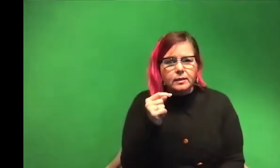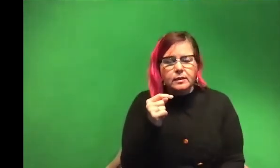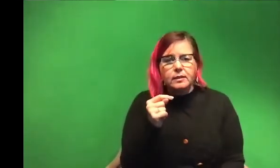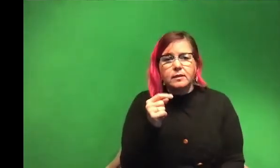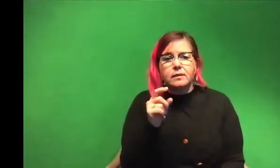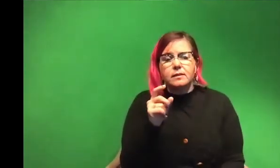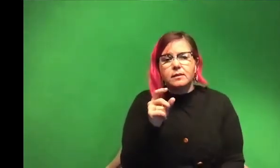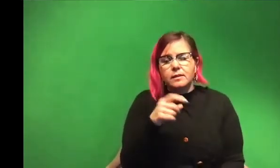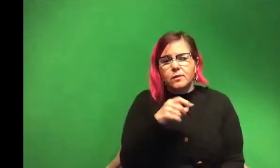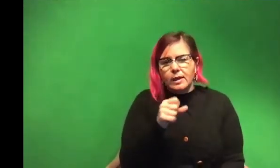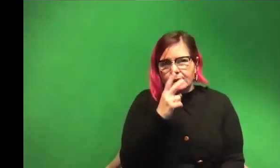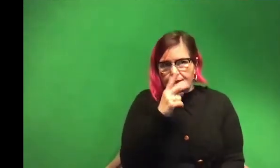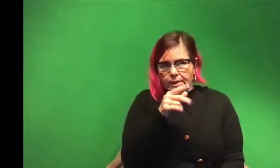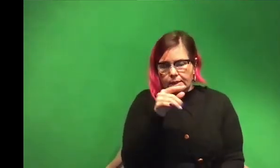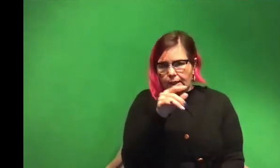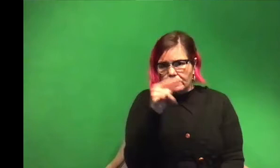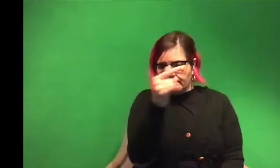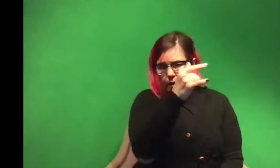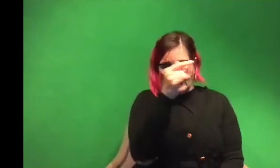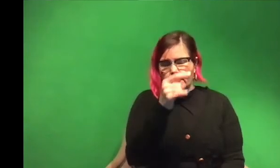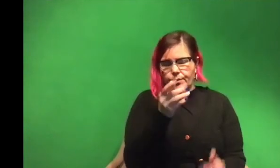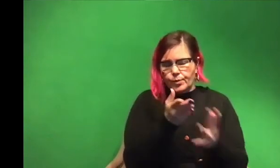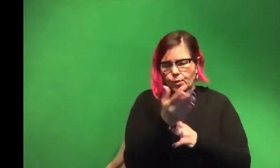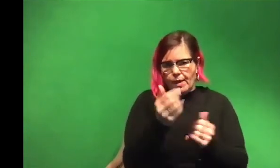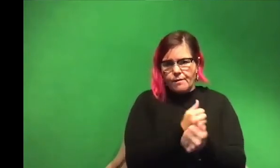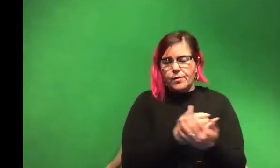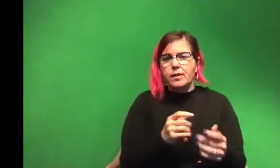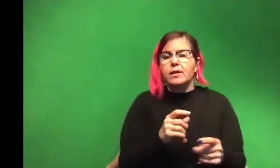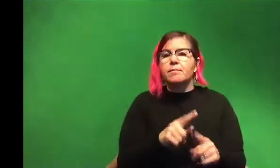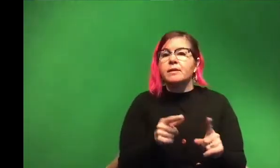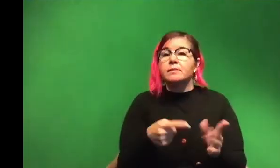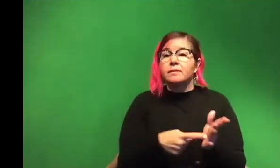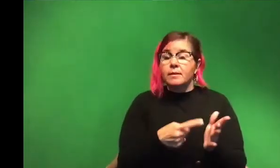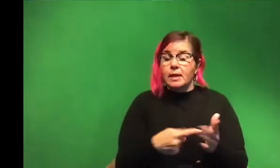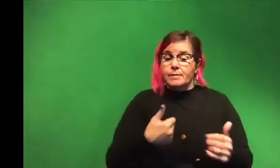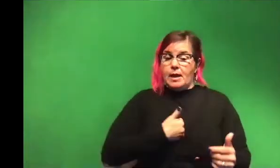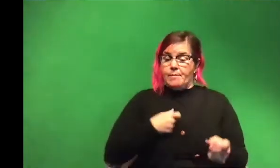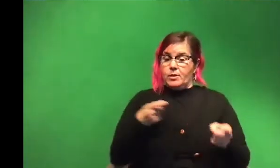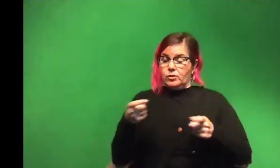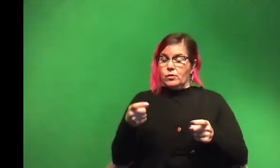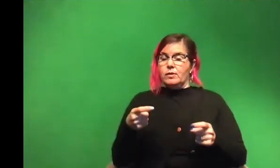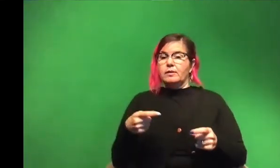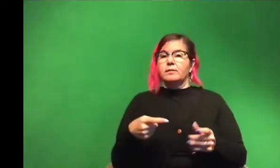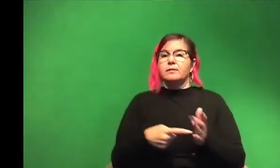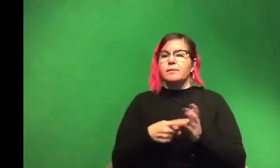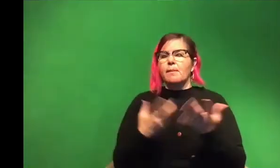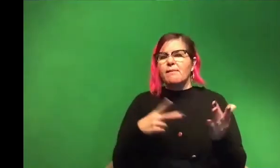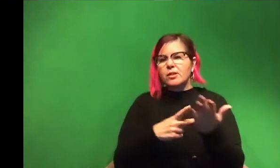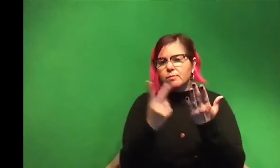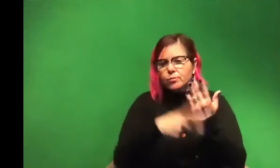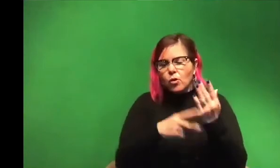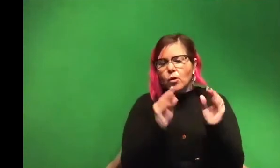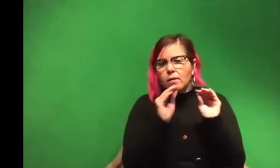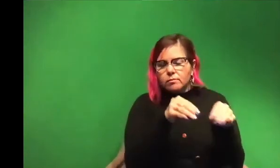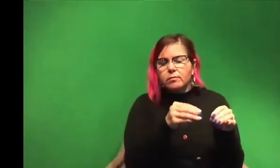within line of sight and all that stuff throughout the whole thing. But sometimes I'm the one flying it. Sometimes I'm the one who's programmed the mission for it to fly.